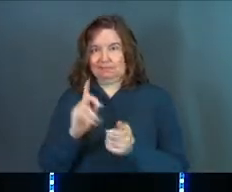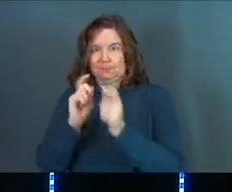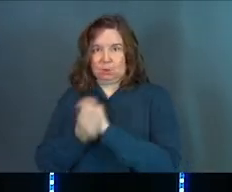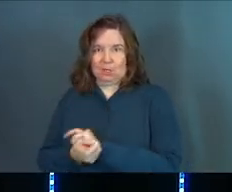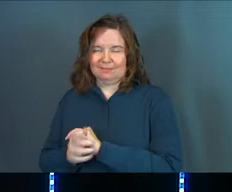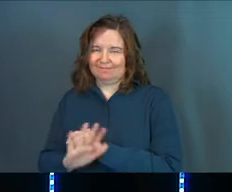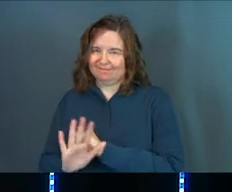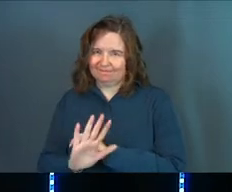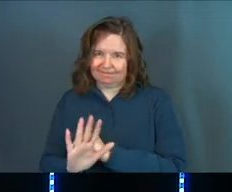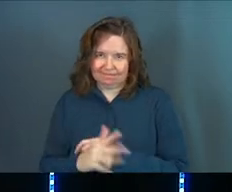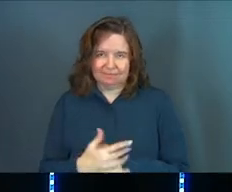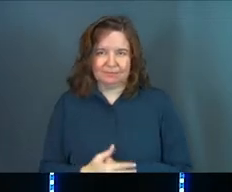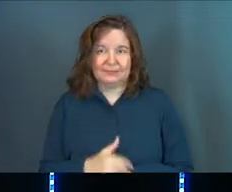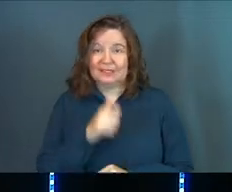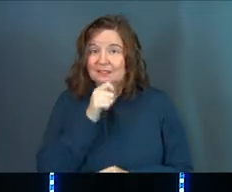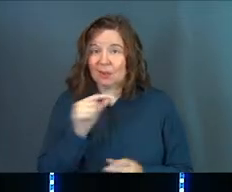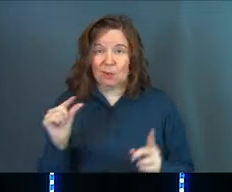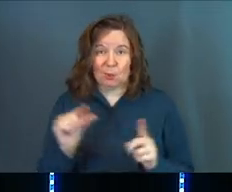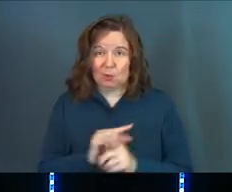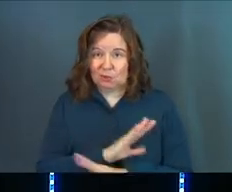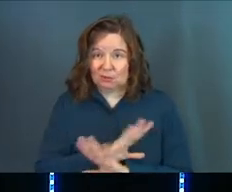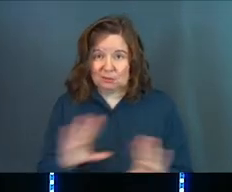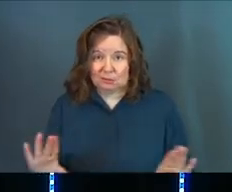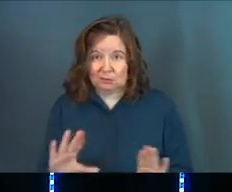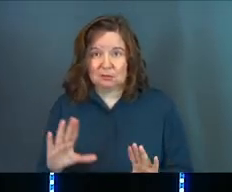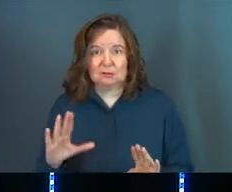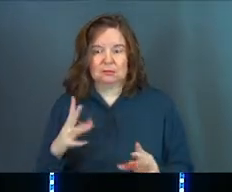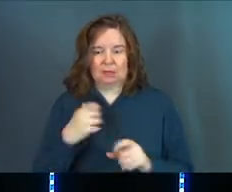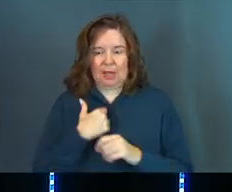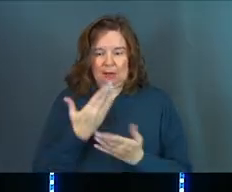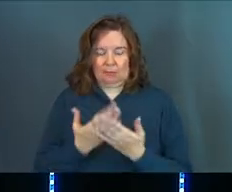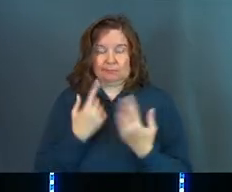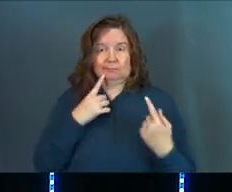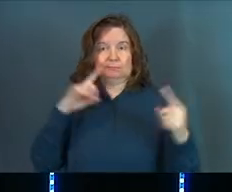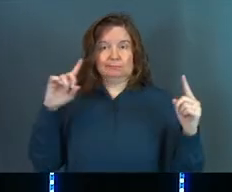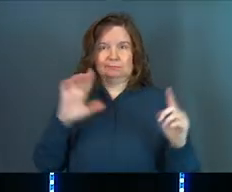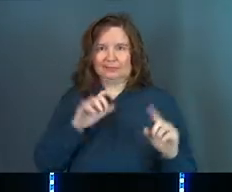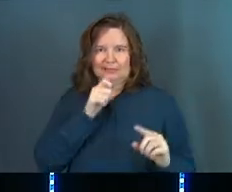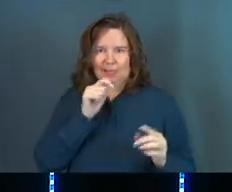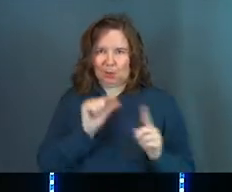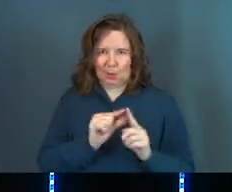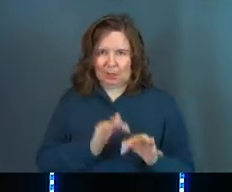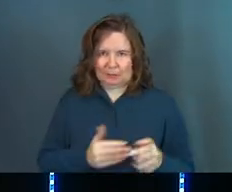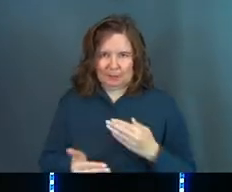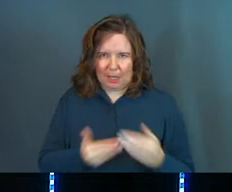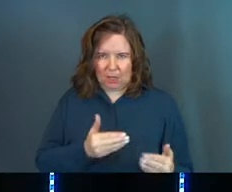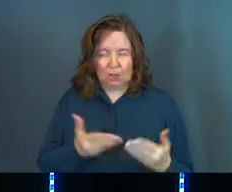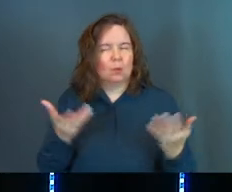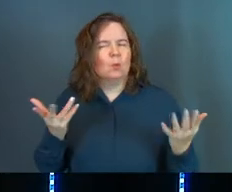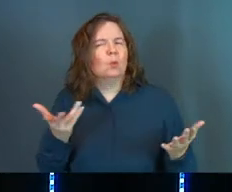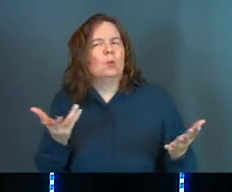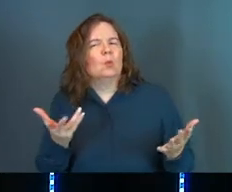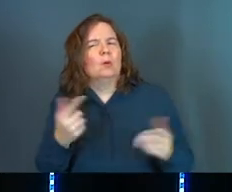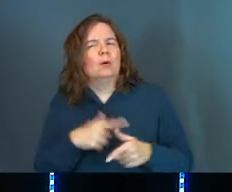to get. And it wasn't the words that got him there. What was it?